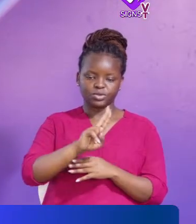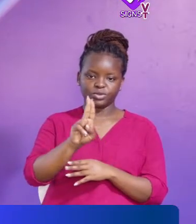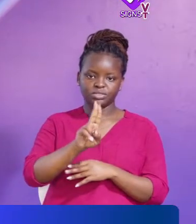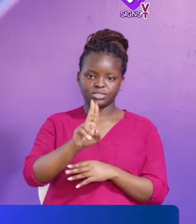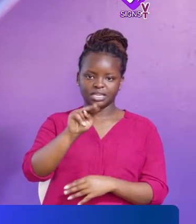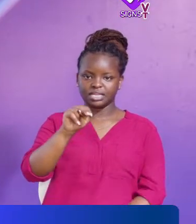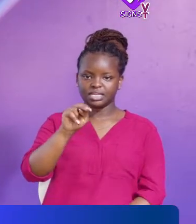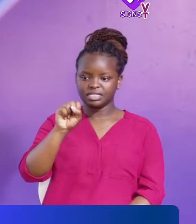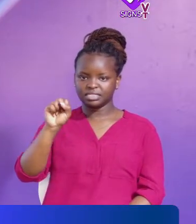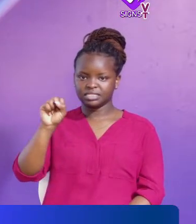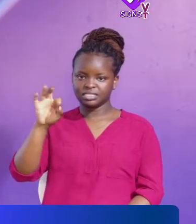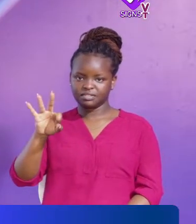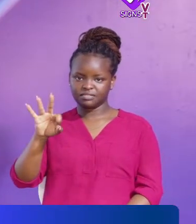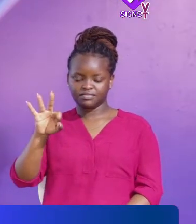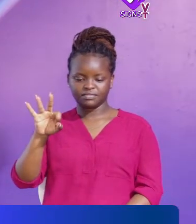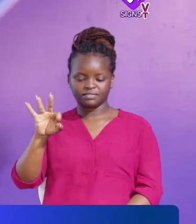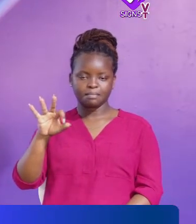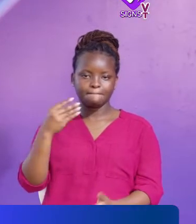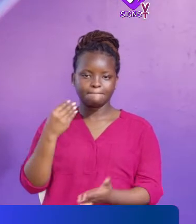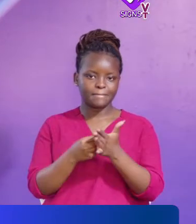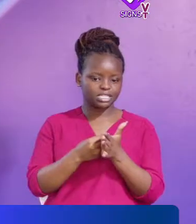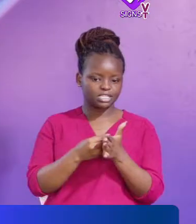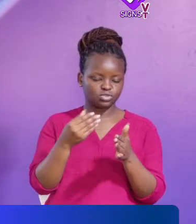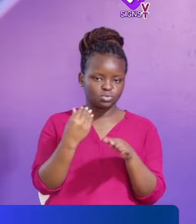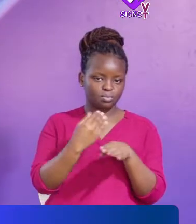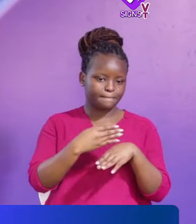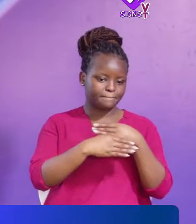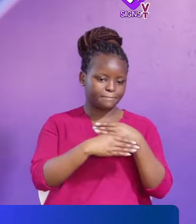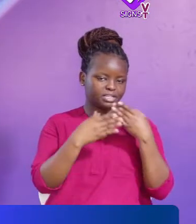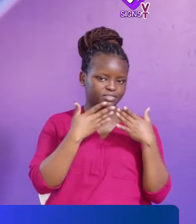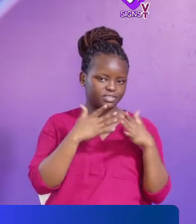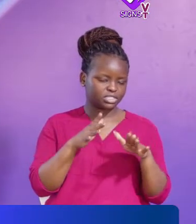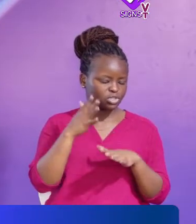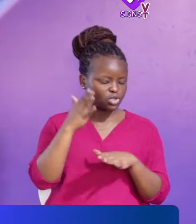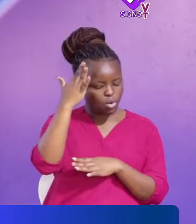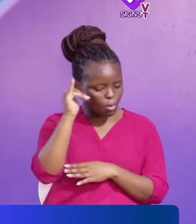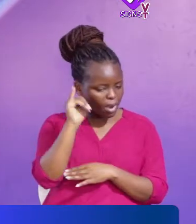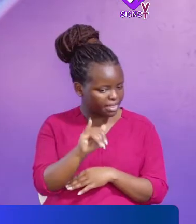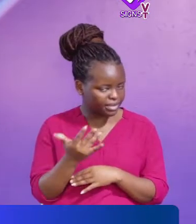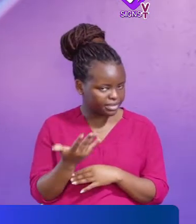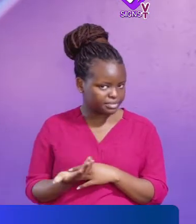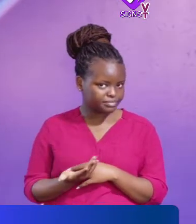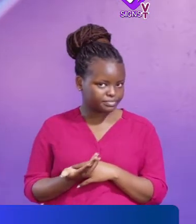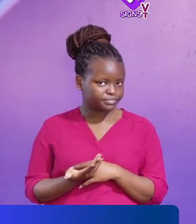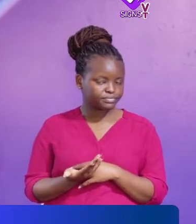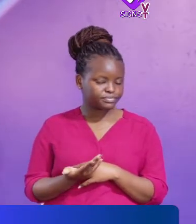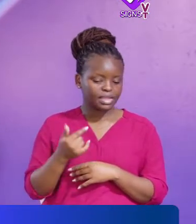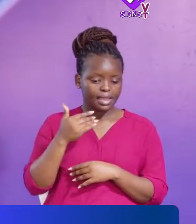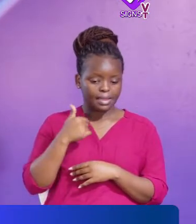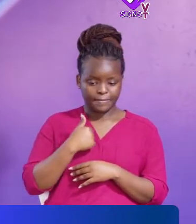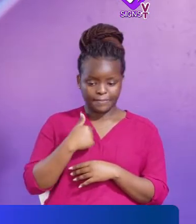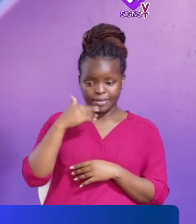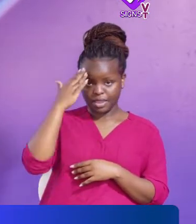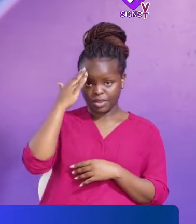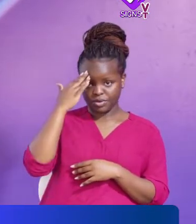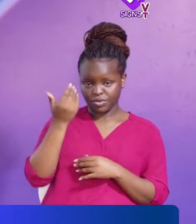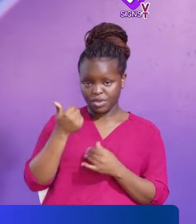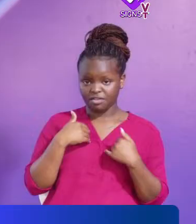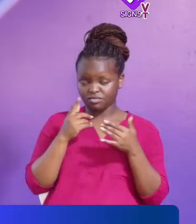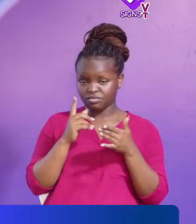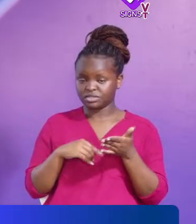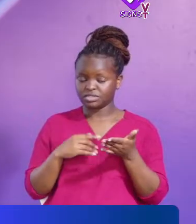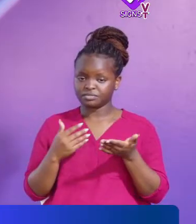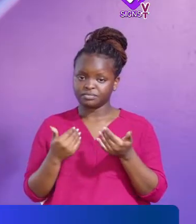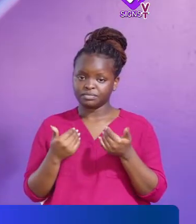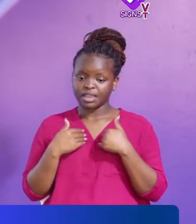NSSF money to do it. To build it. You understand? Why that? Now I know that there's